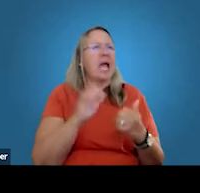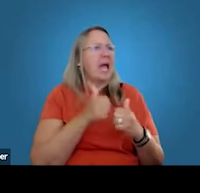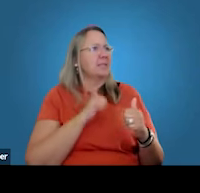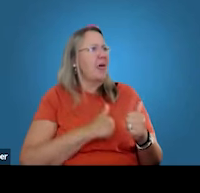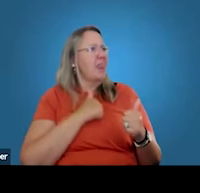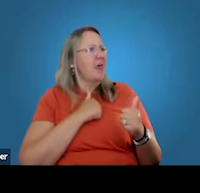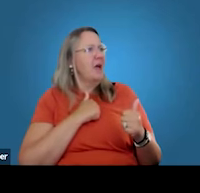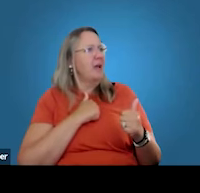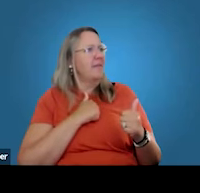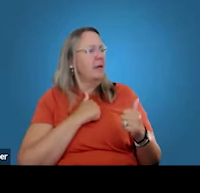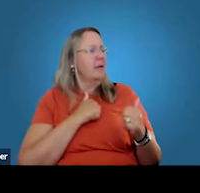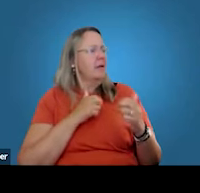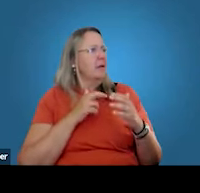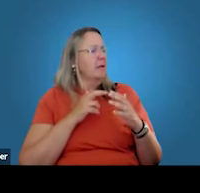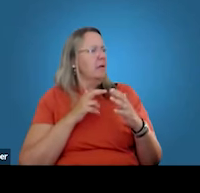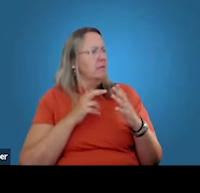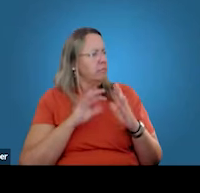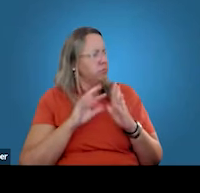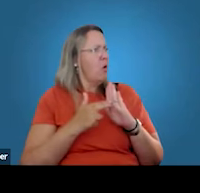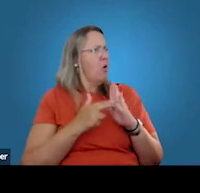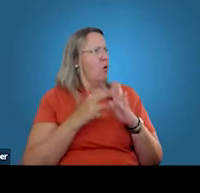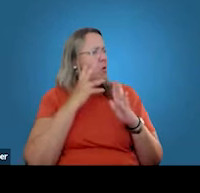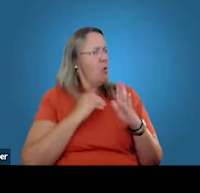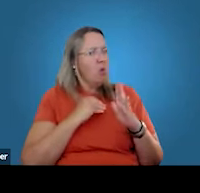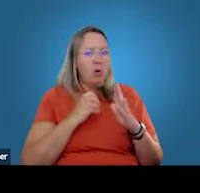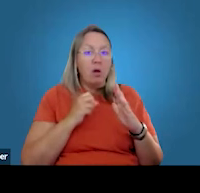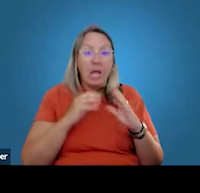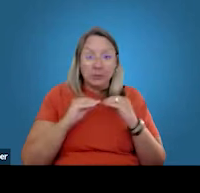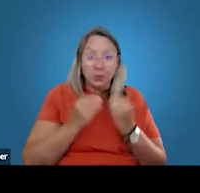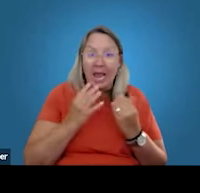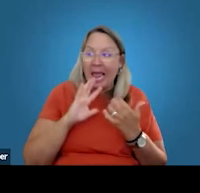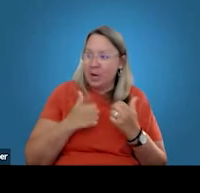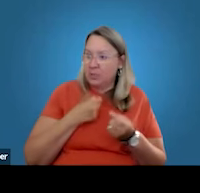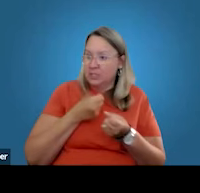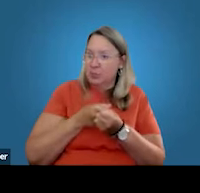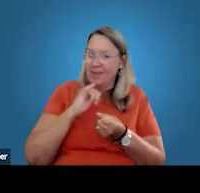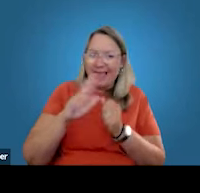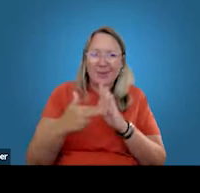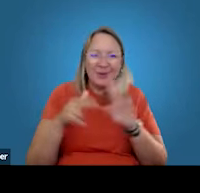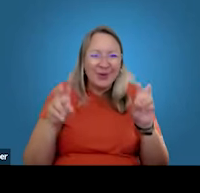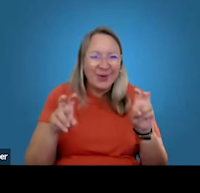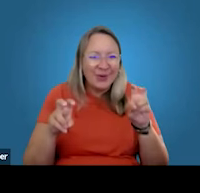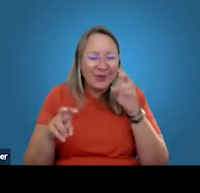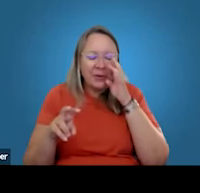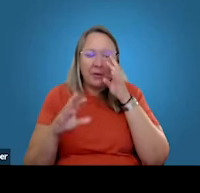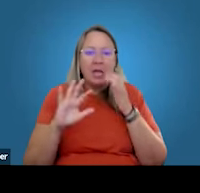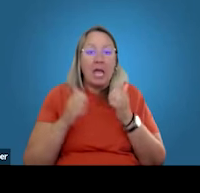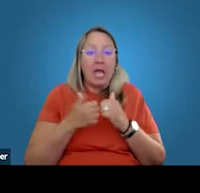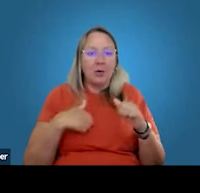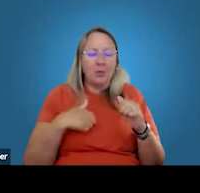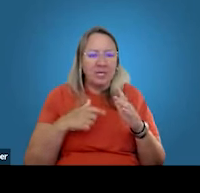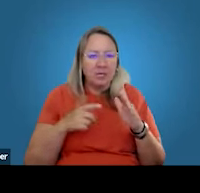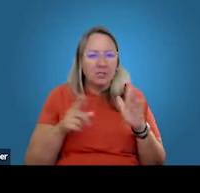what is it in my backstory? Like, what have we done as an organization that supports that role? How do we show up in terms